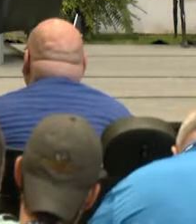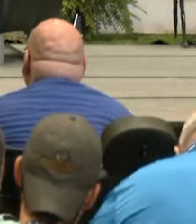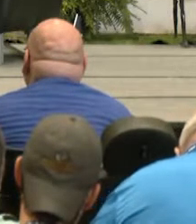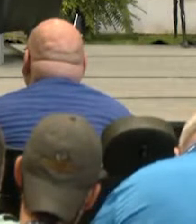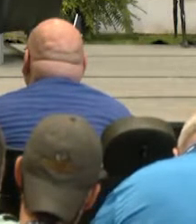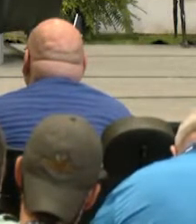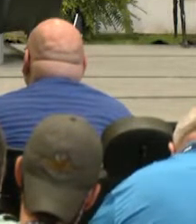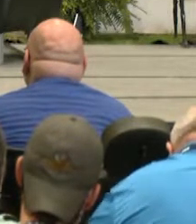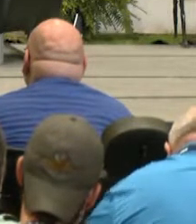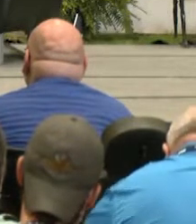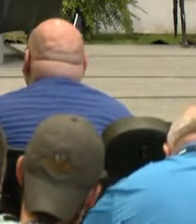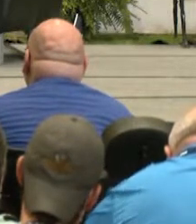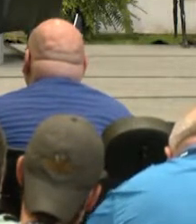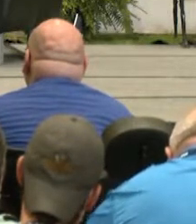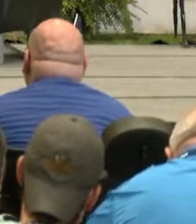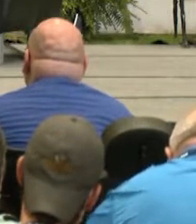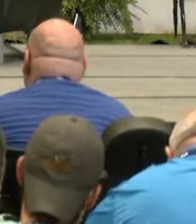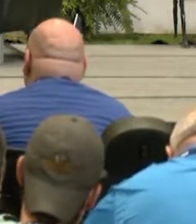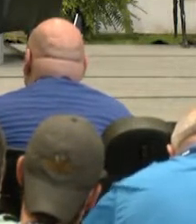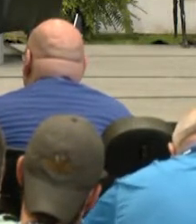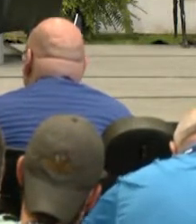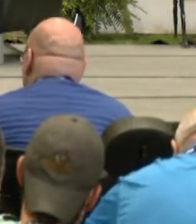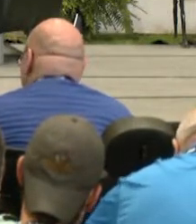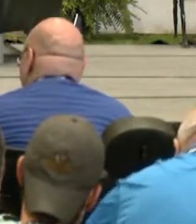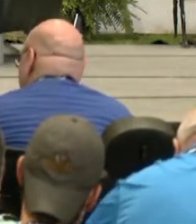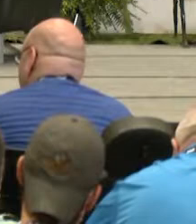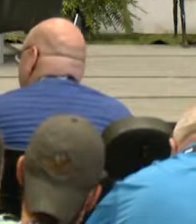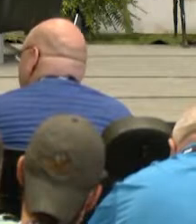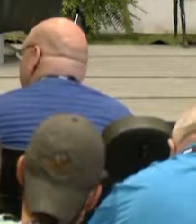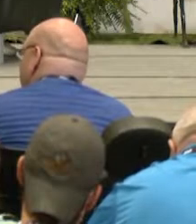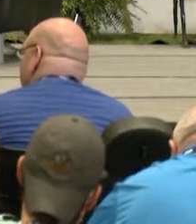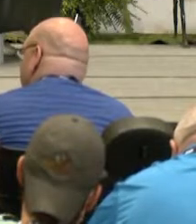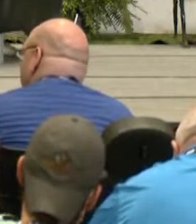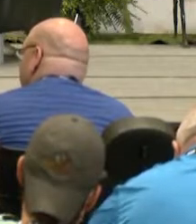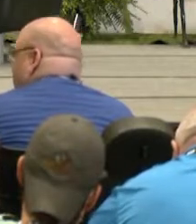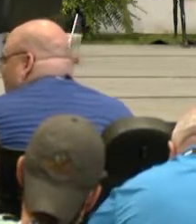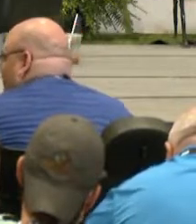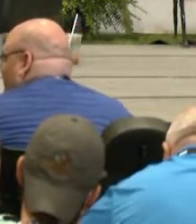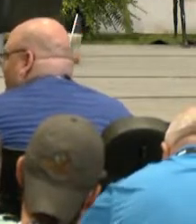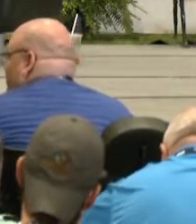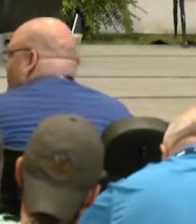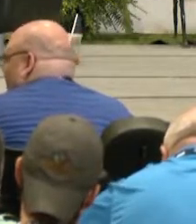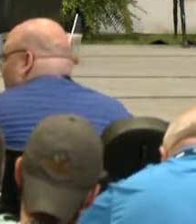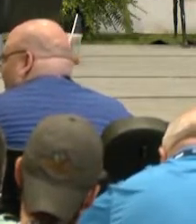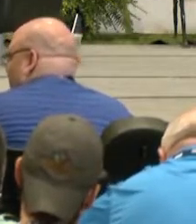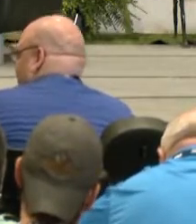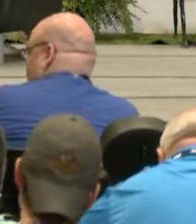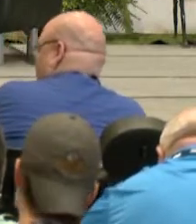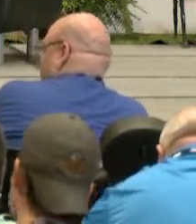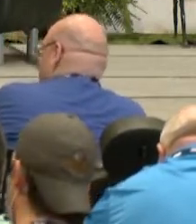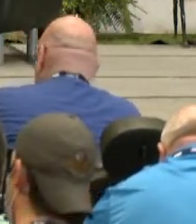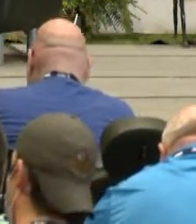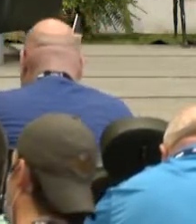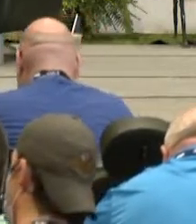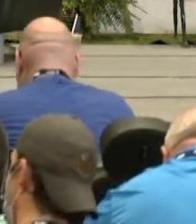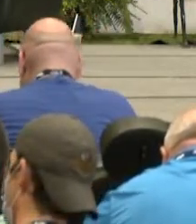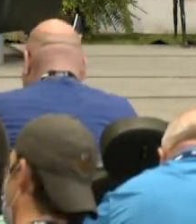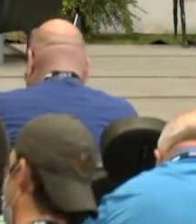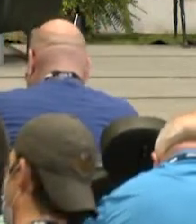Sue Ann, because she's going to help you now because she owes me. She said she'd buy me lunch, but not with those feet. I'll give you a free reader.